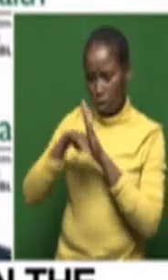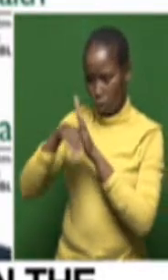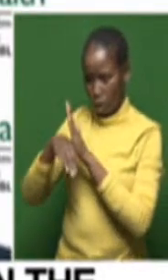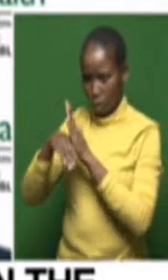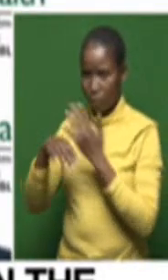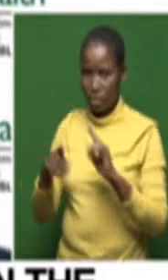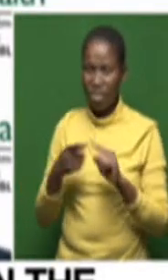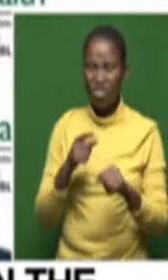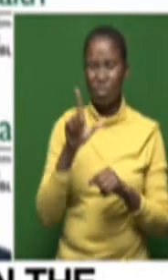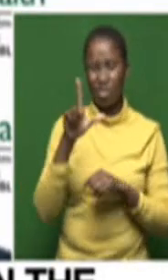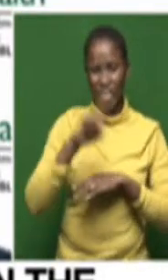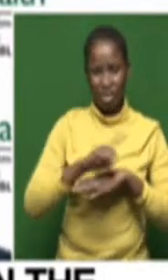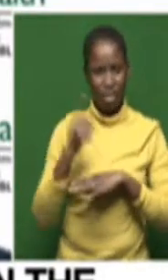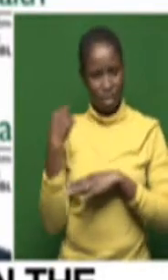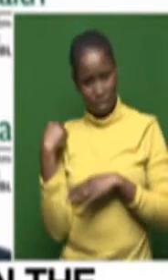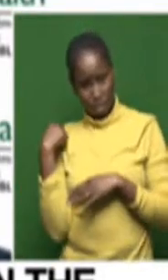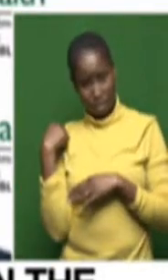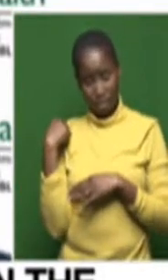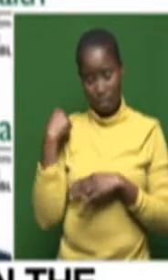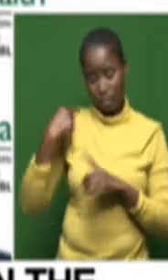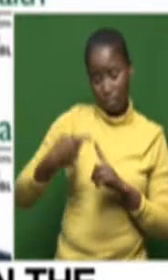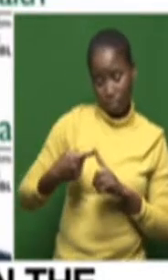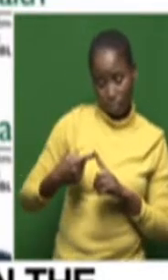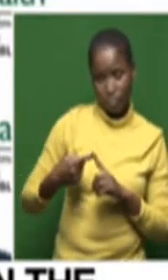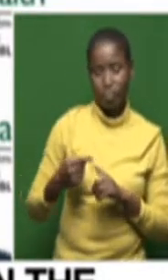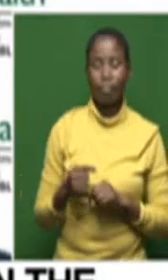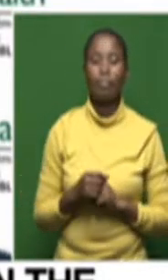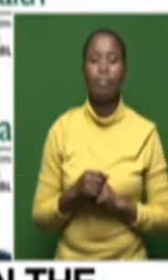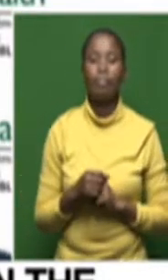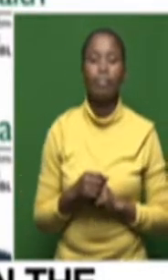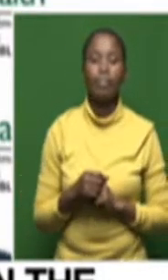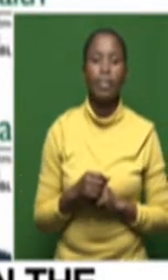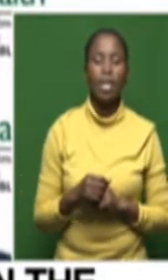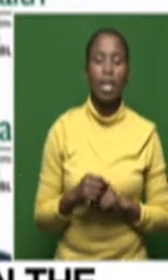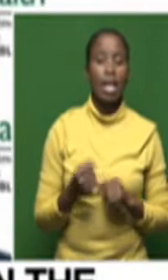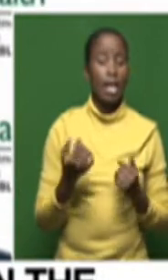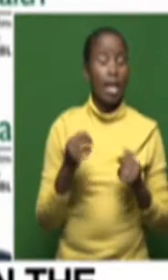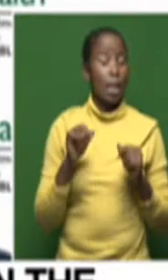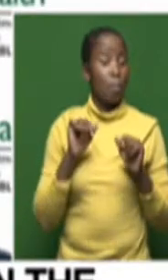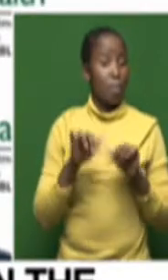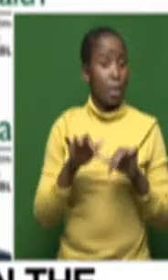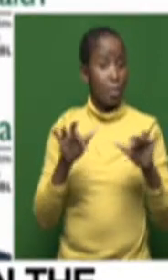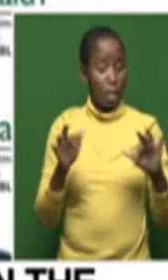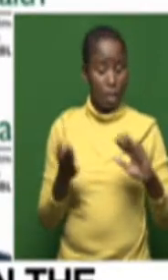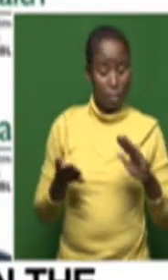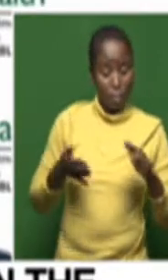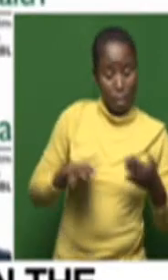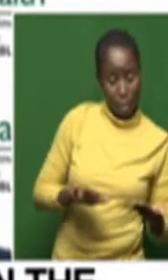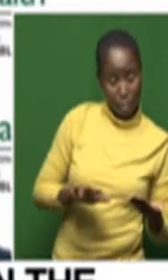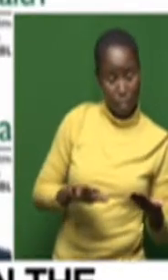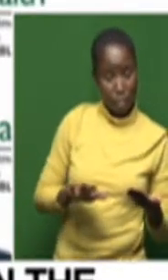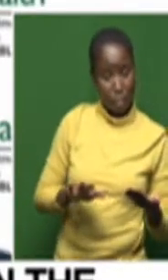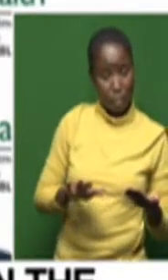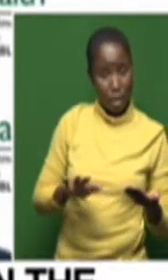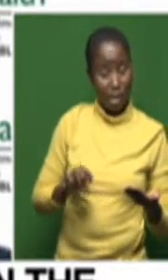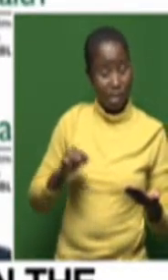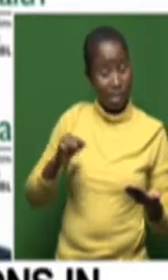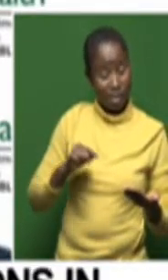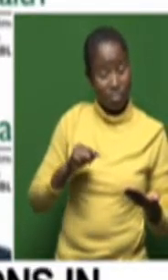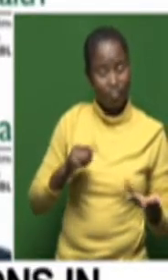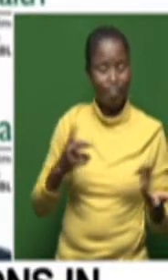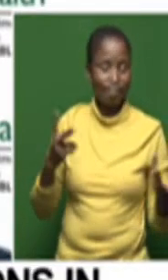By yesterday, on the side of the fatalities, the death rates,